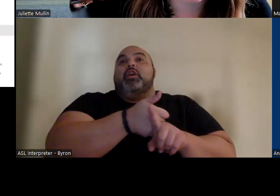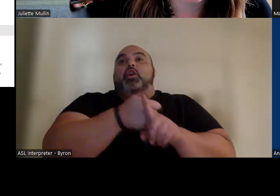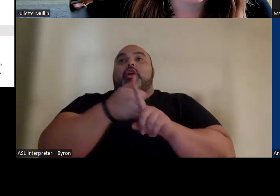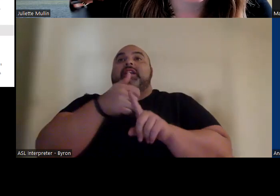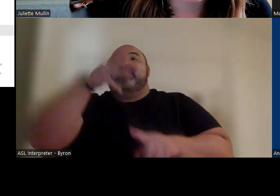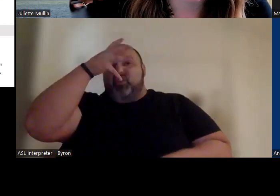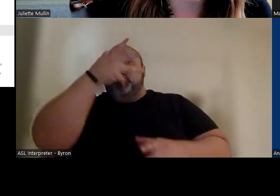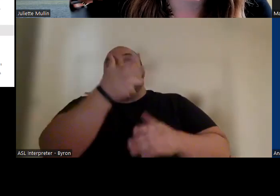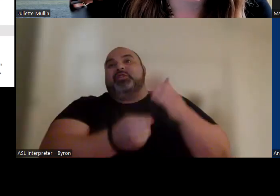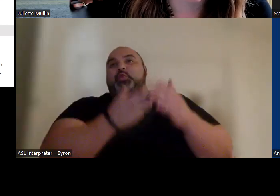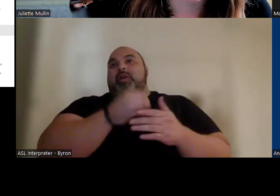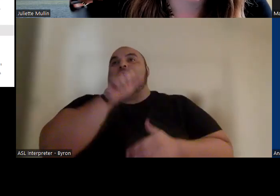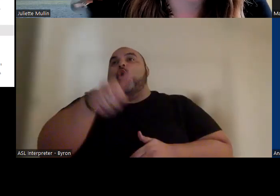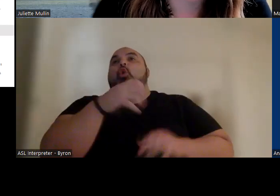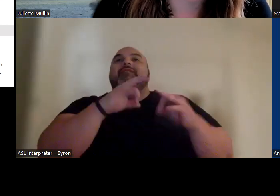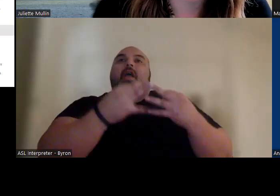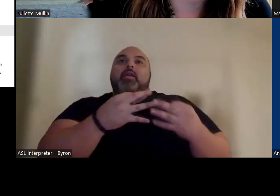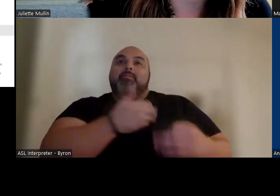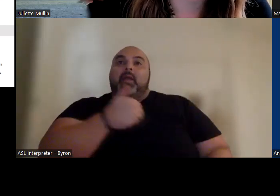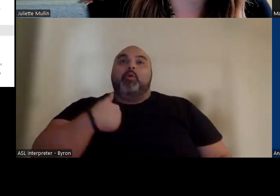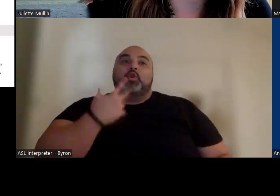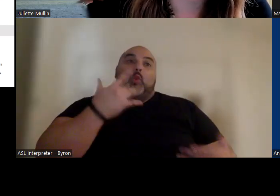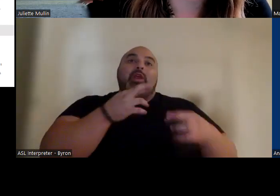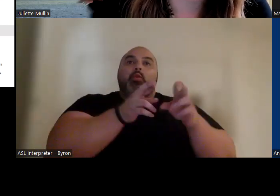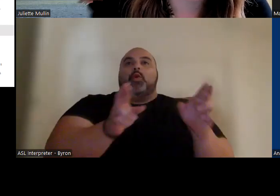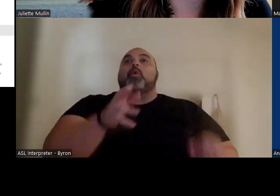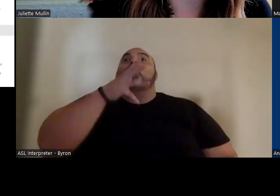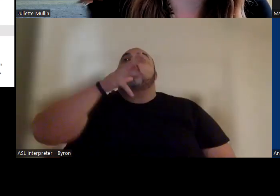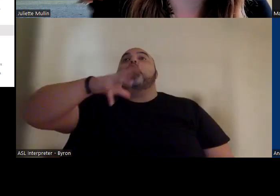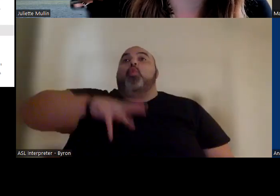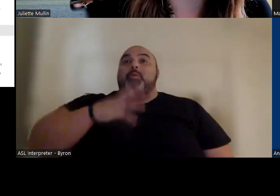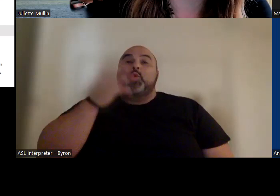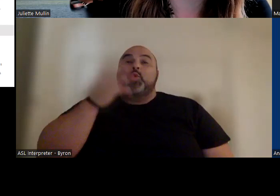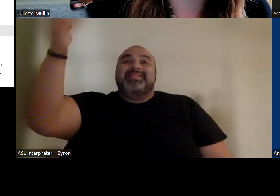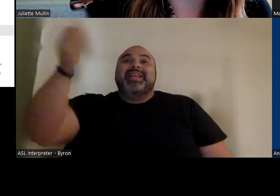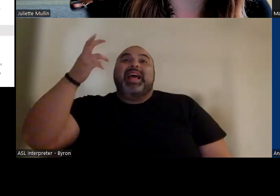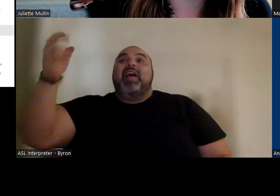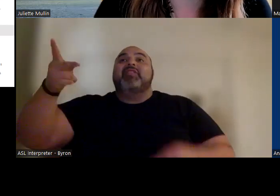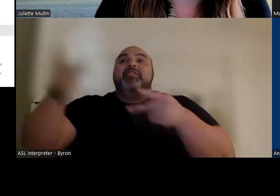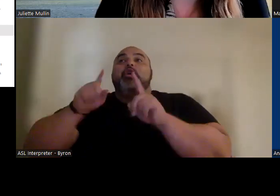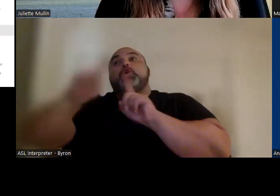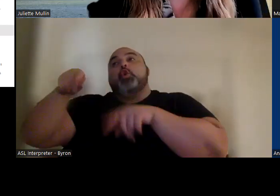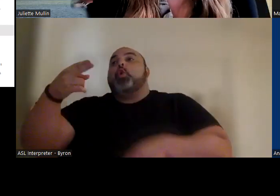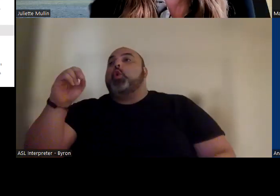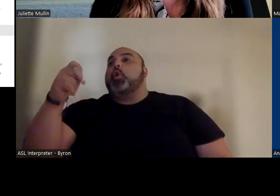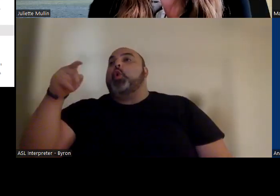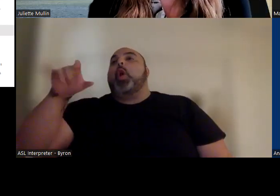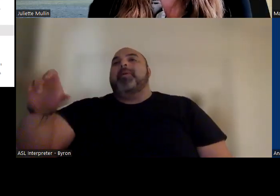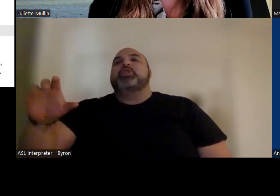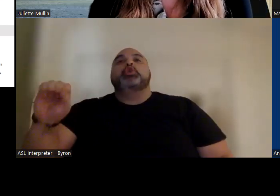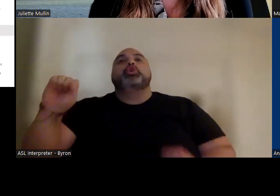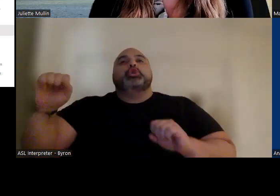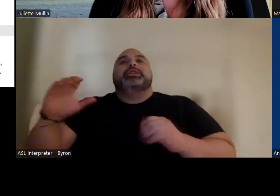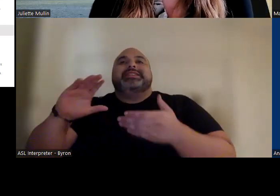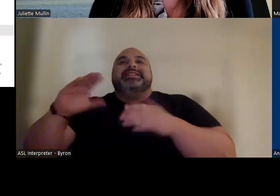while other family members were in the waiting room. Or the woman who got out of the hospital or to go into hospice so she could die with her family at